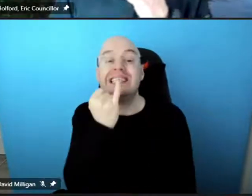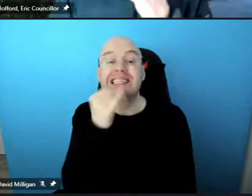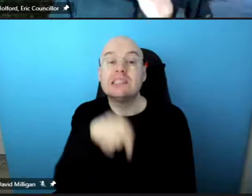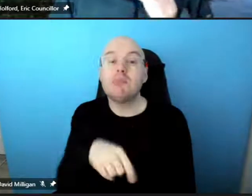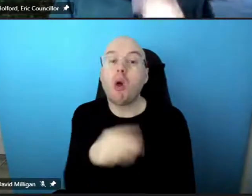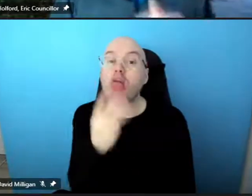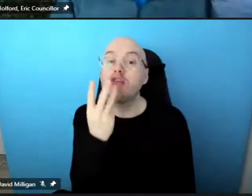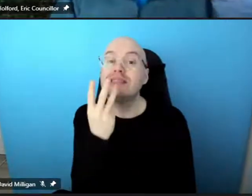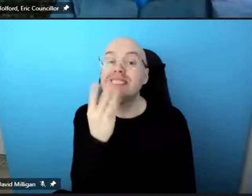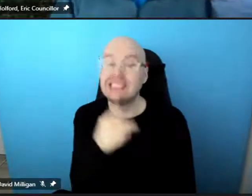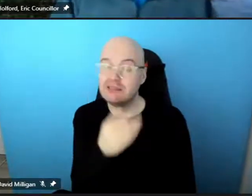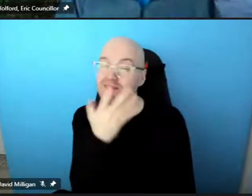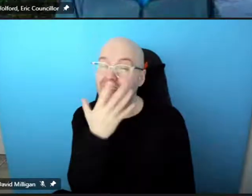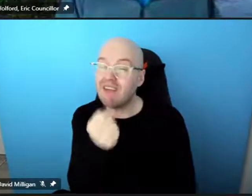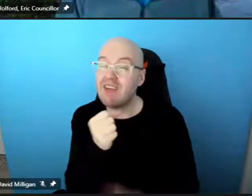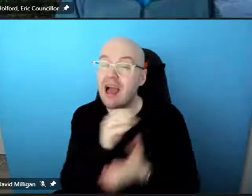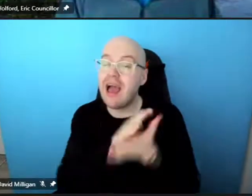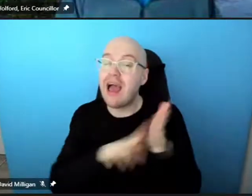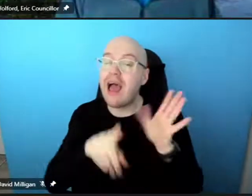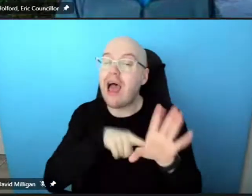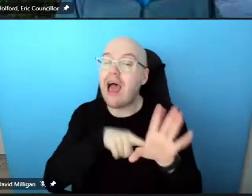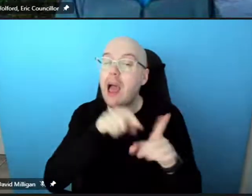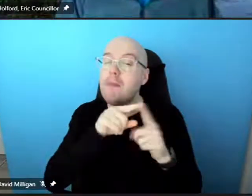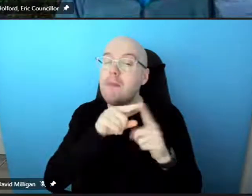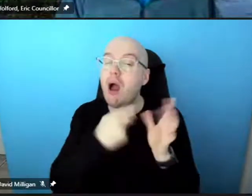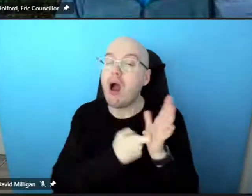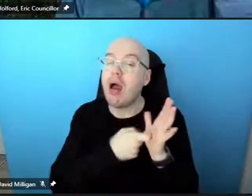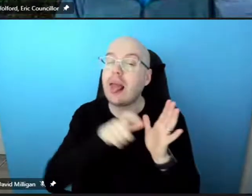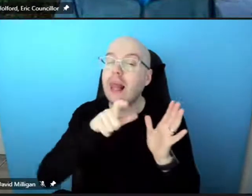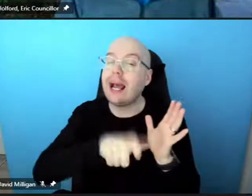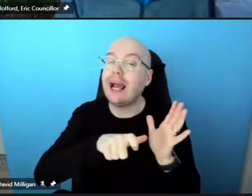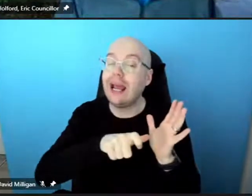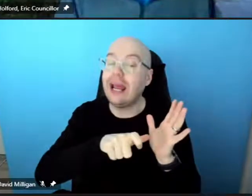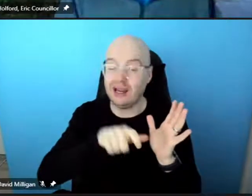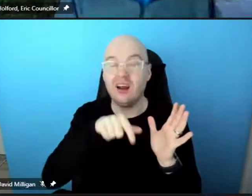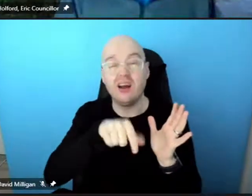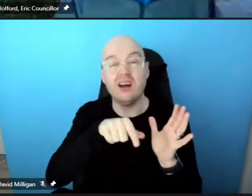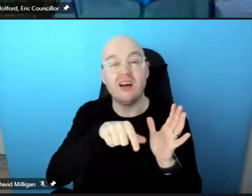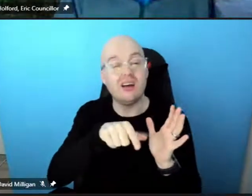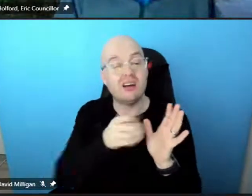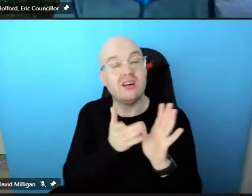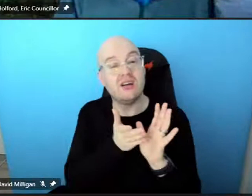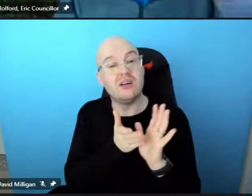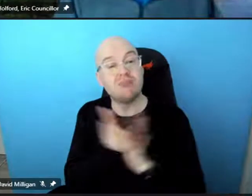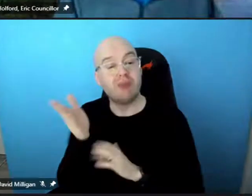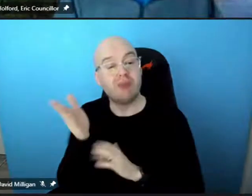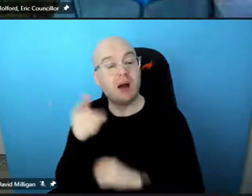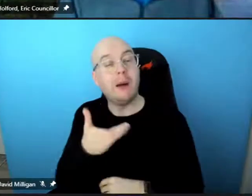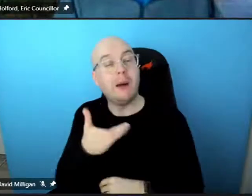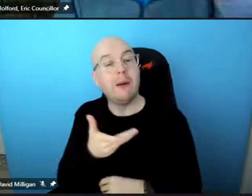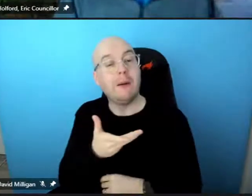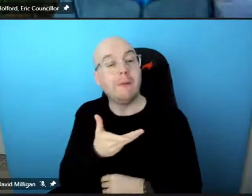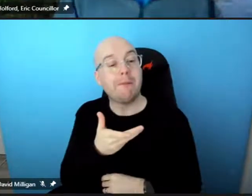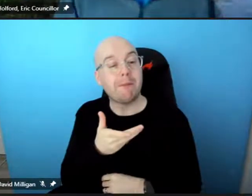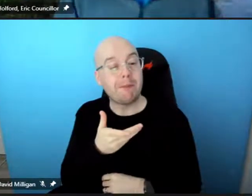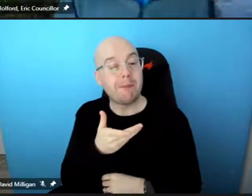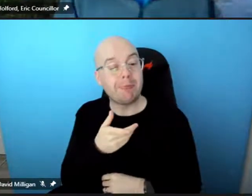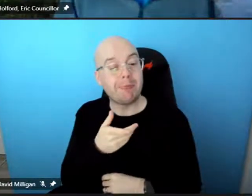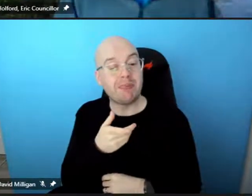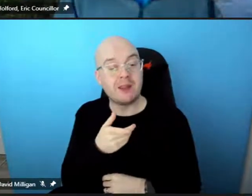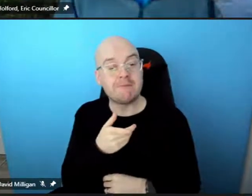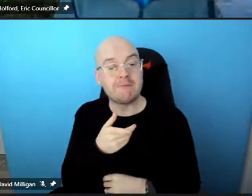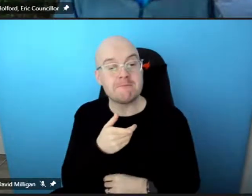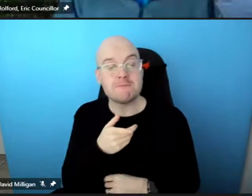that takes you to the latest one that's been prepared on business continuity and resilience. And sitting within that are a number